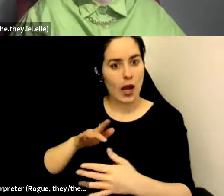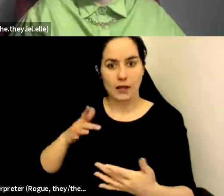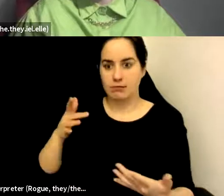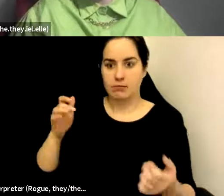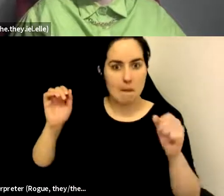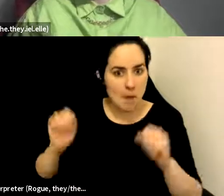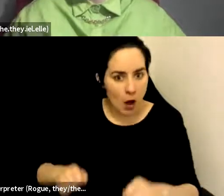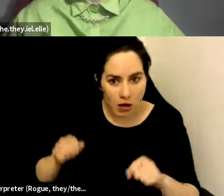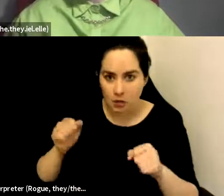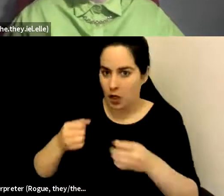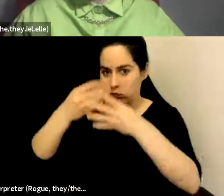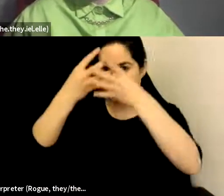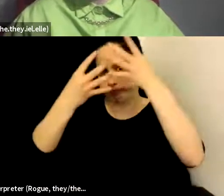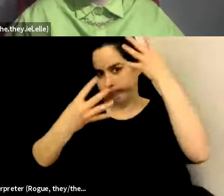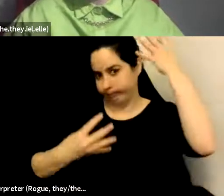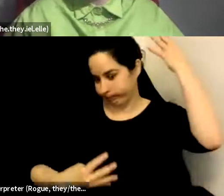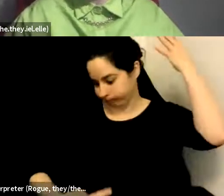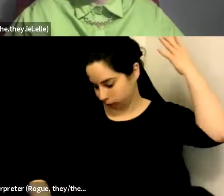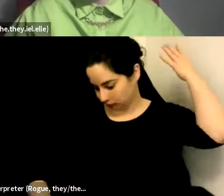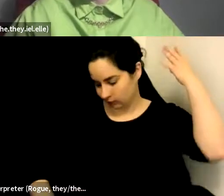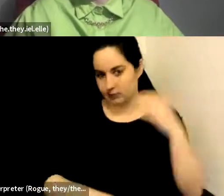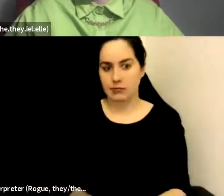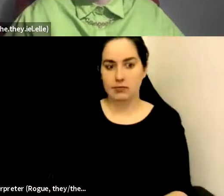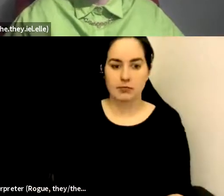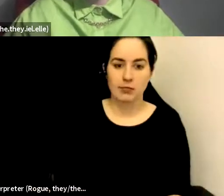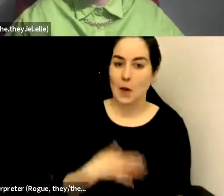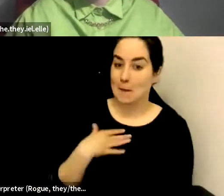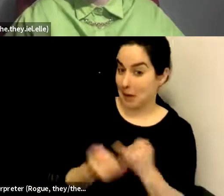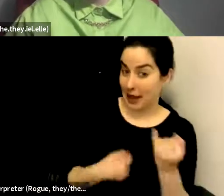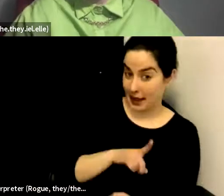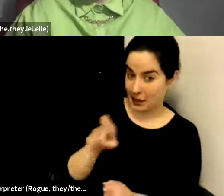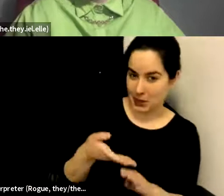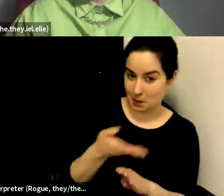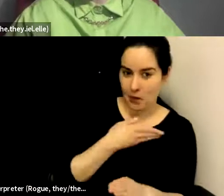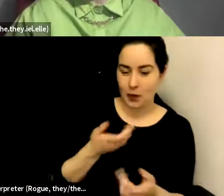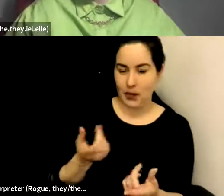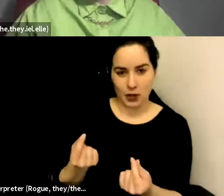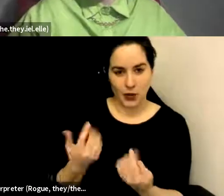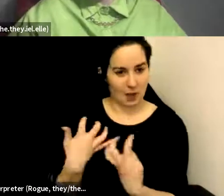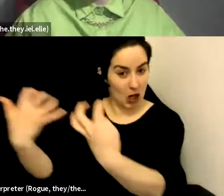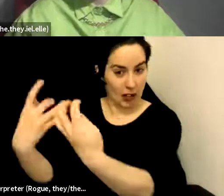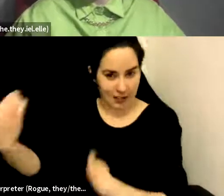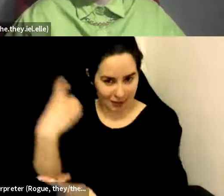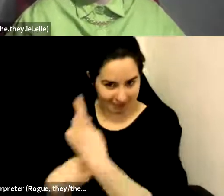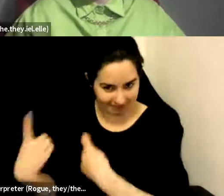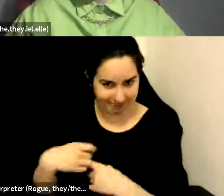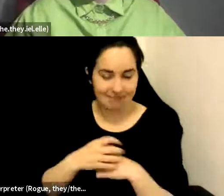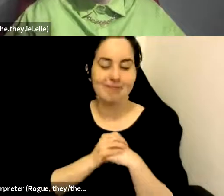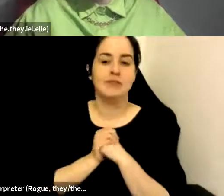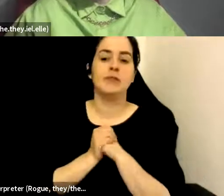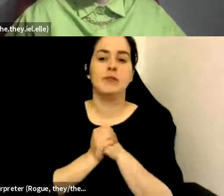infinite. As my last question before we fall into Q&A period, I'm wondering, as we're talking about